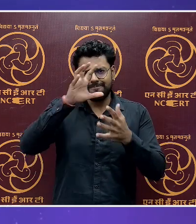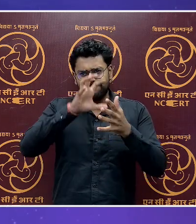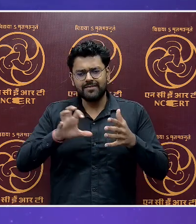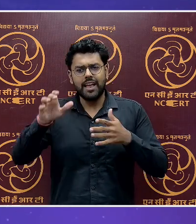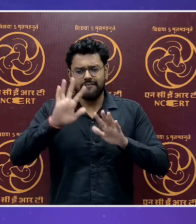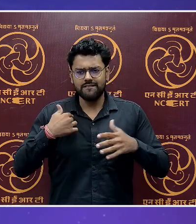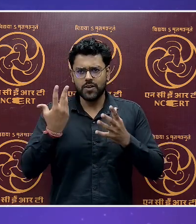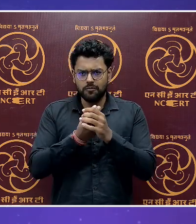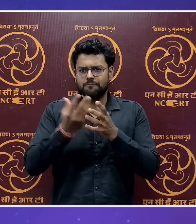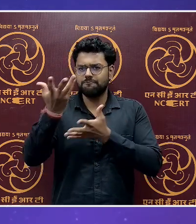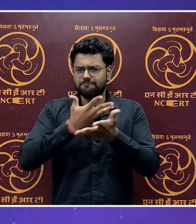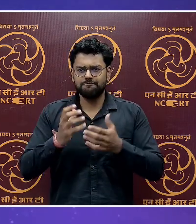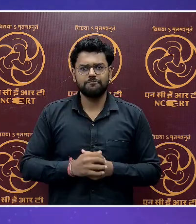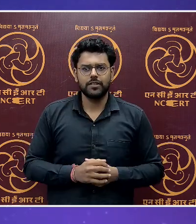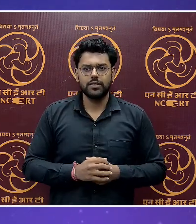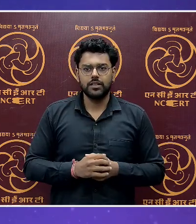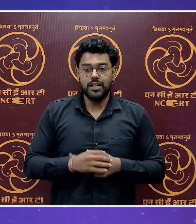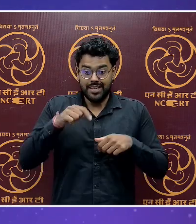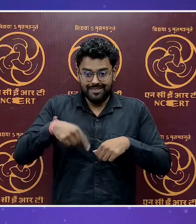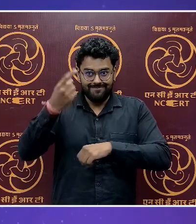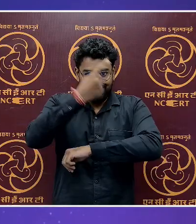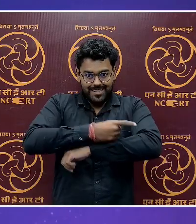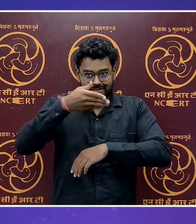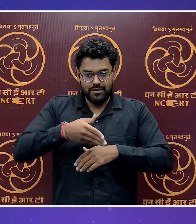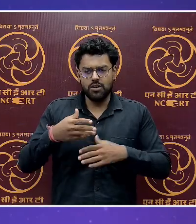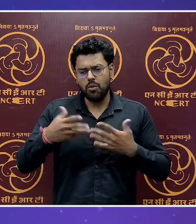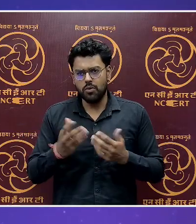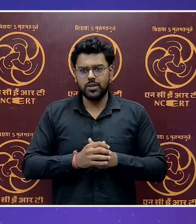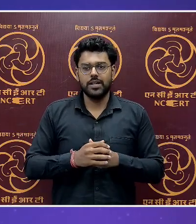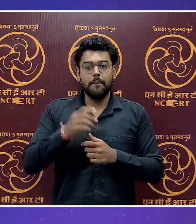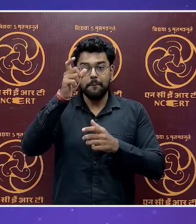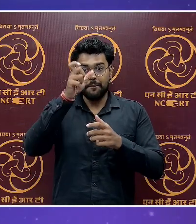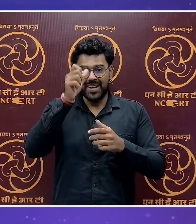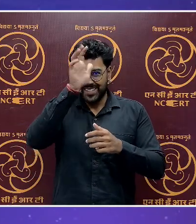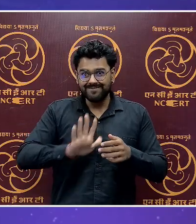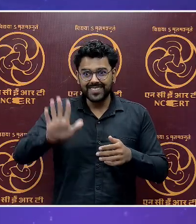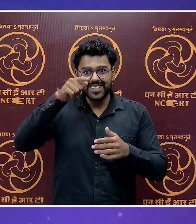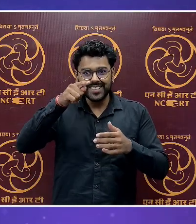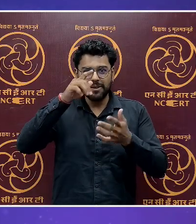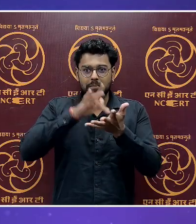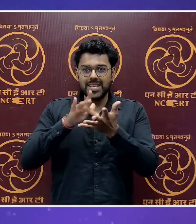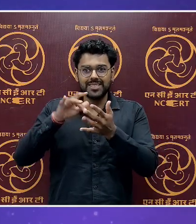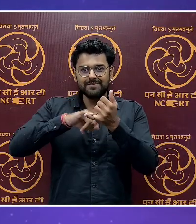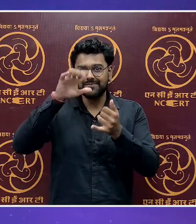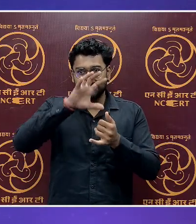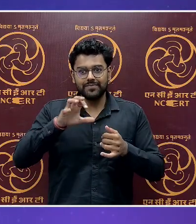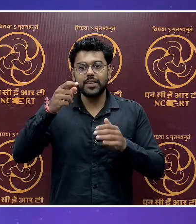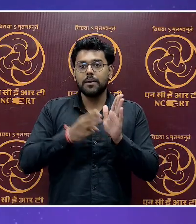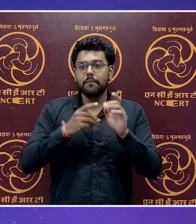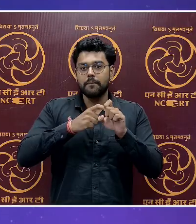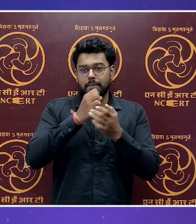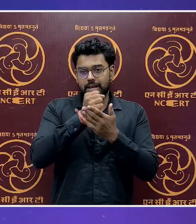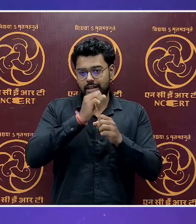audiences. So on day 1, the participants or the targeted states and union territories are Meghalaya,